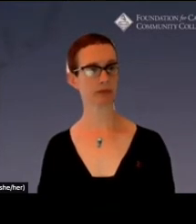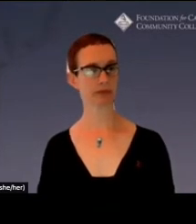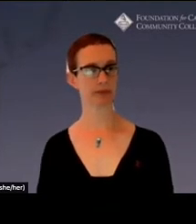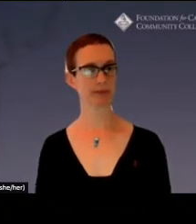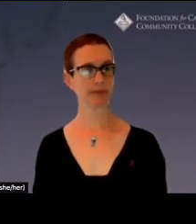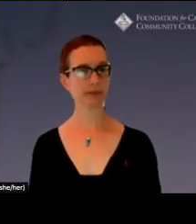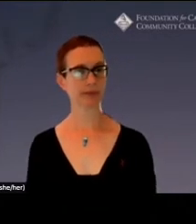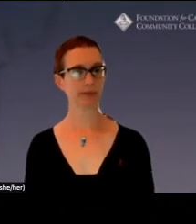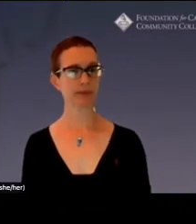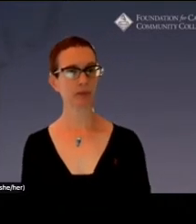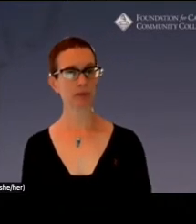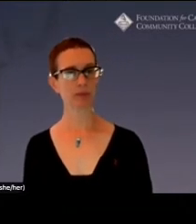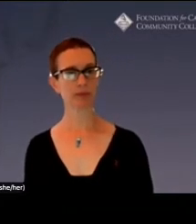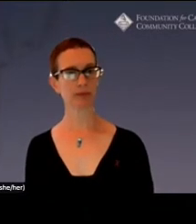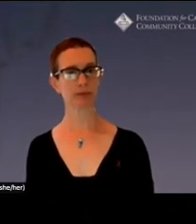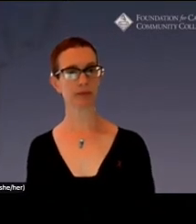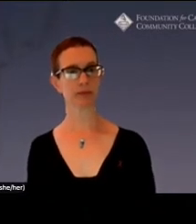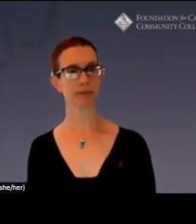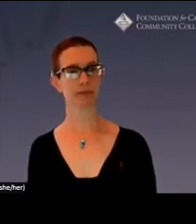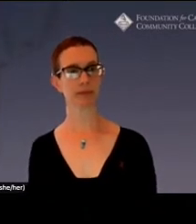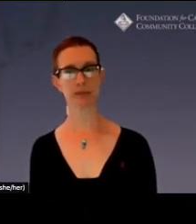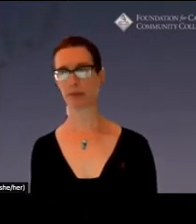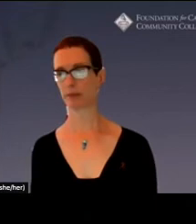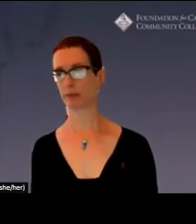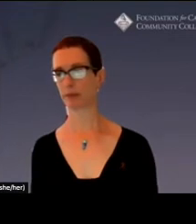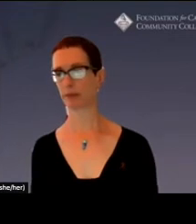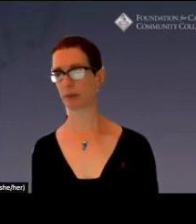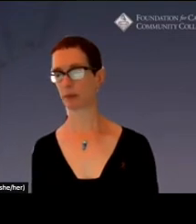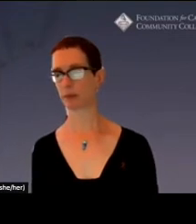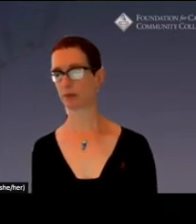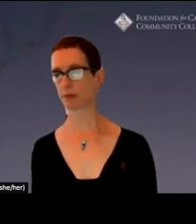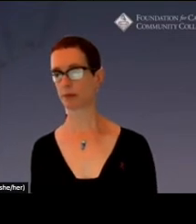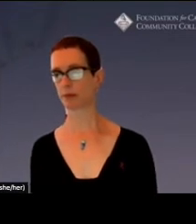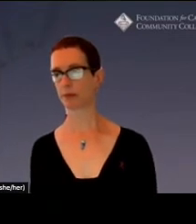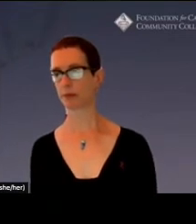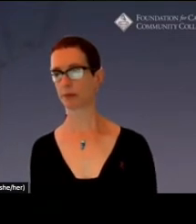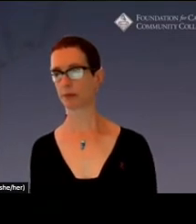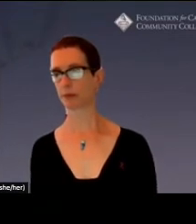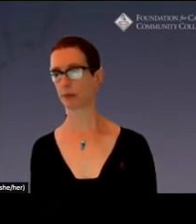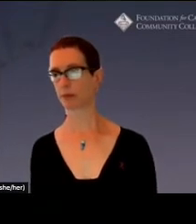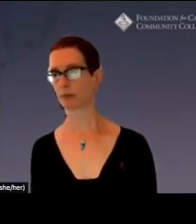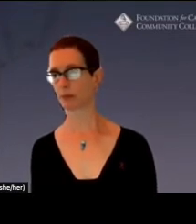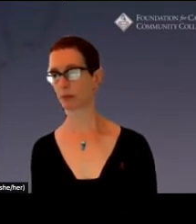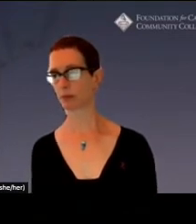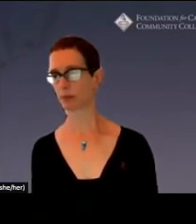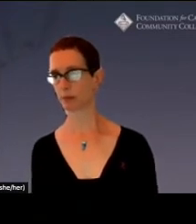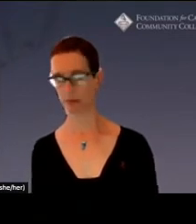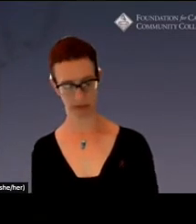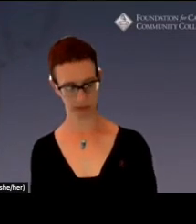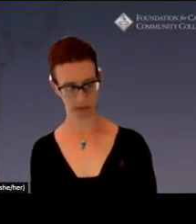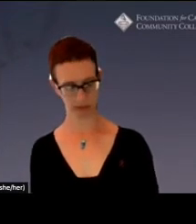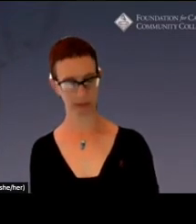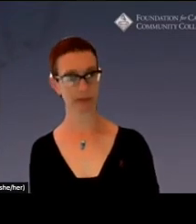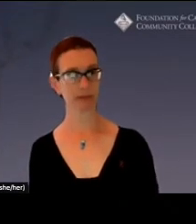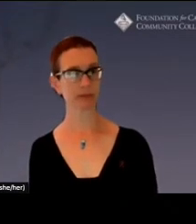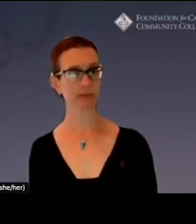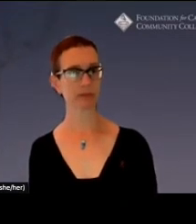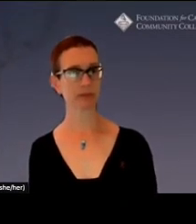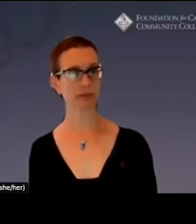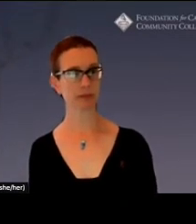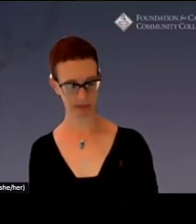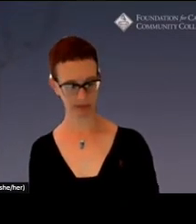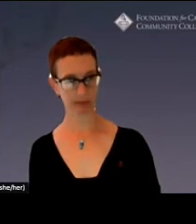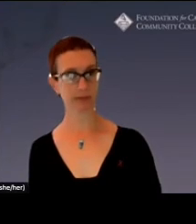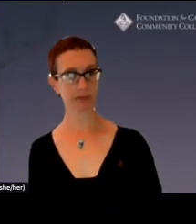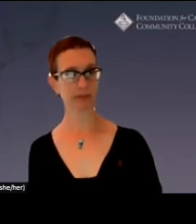well. The selection of the third-party administrator and Foundation CCC, it was based on the strength of